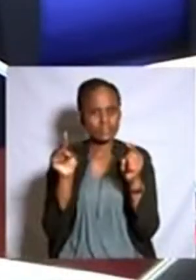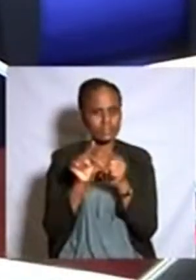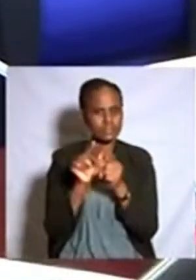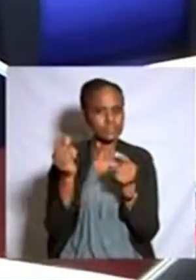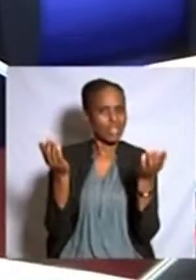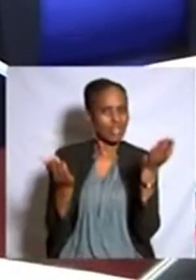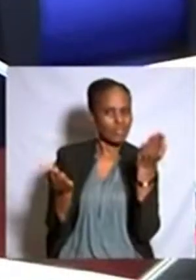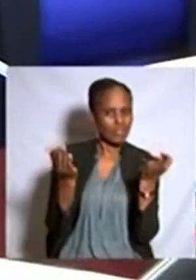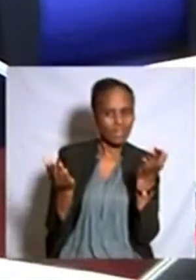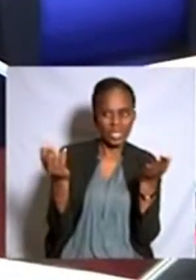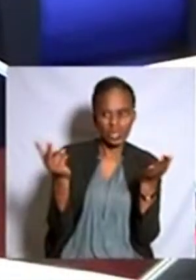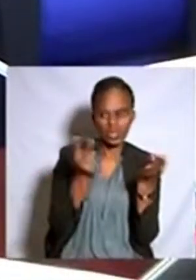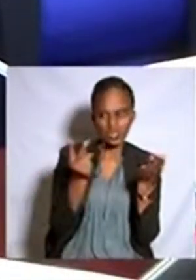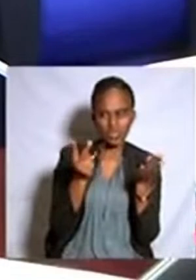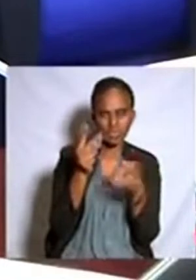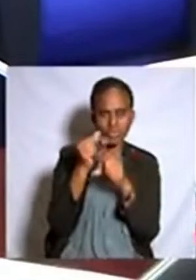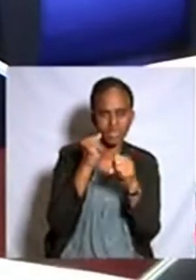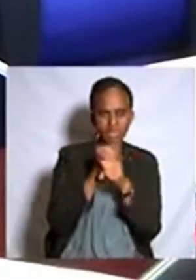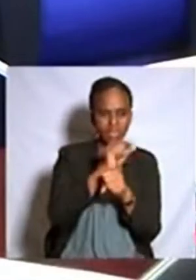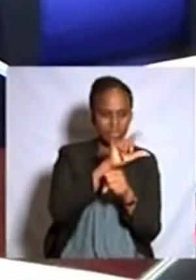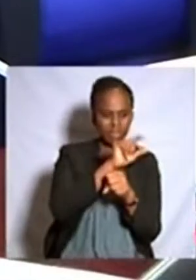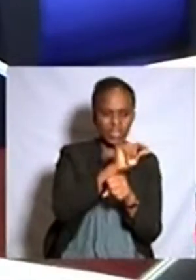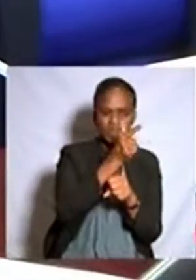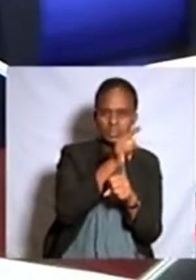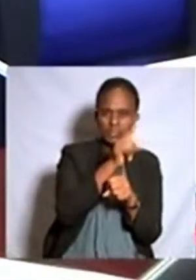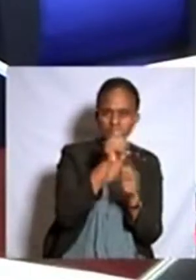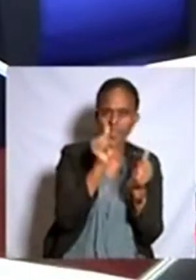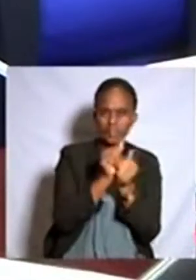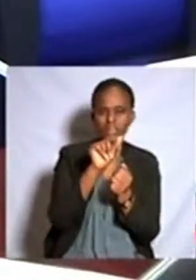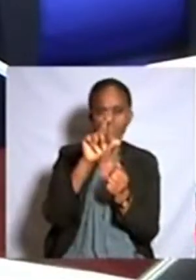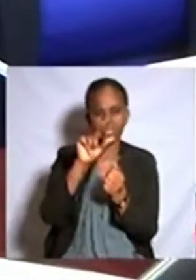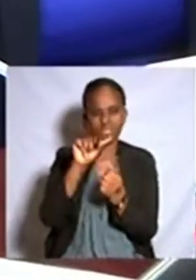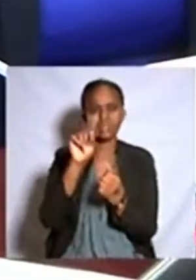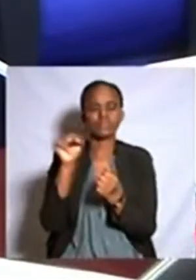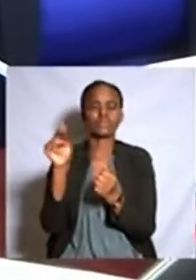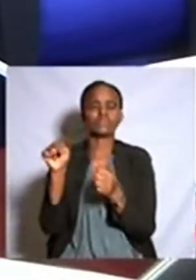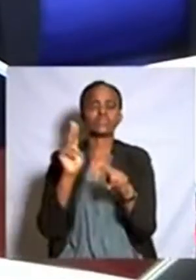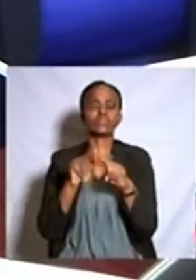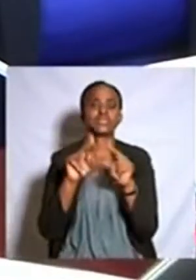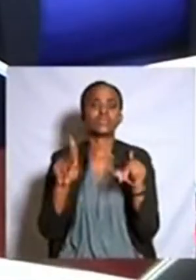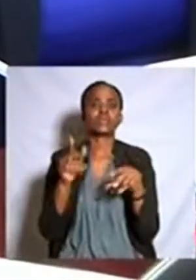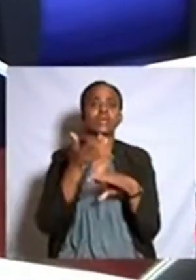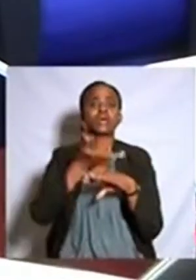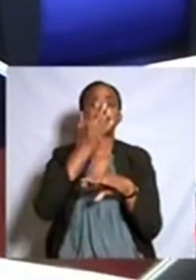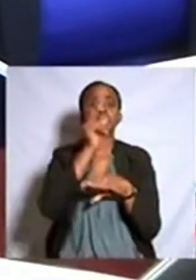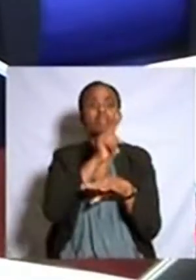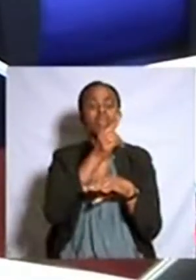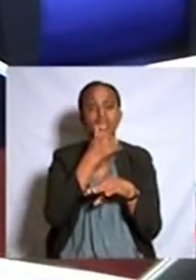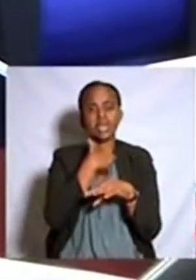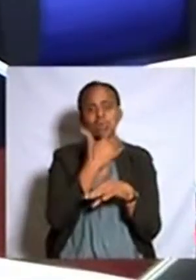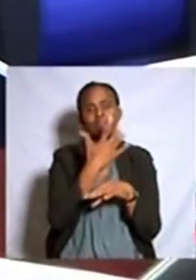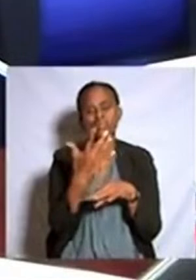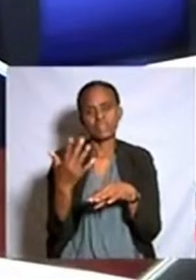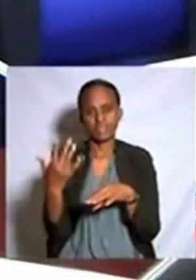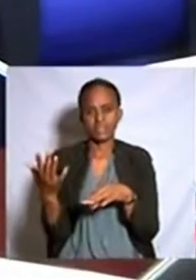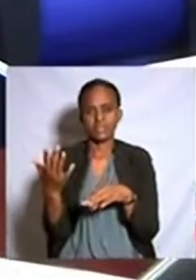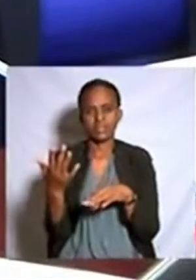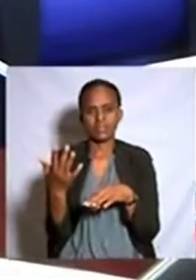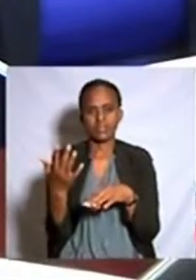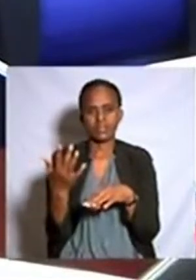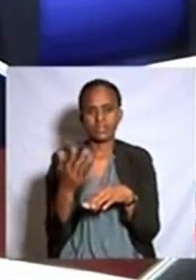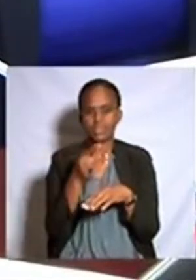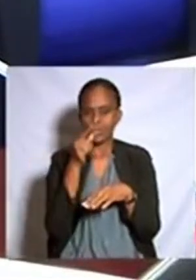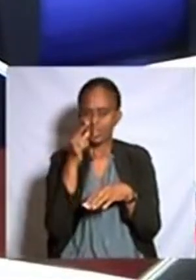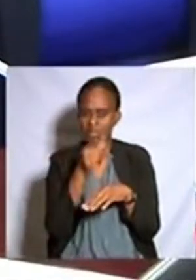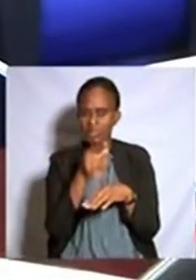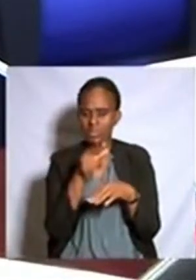comparing the 2 years, 2021 and 2022. Chair, on top there, they've got assets in bold